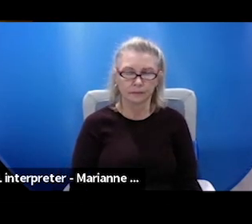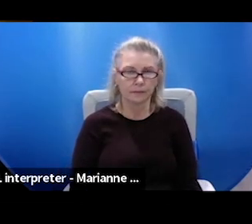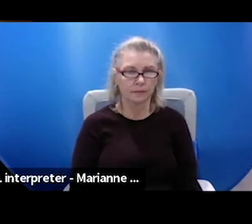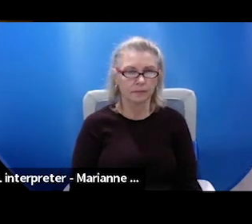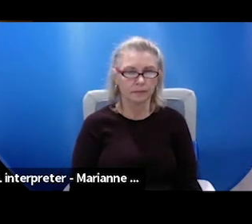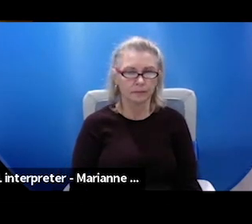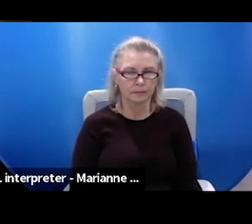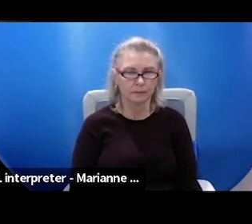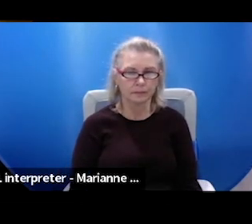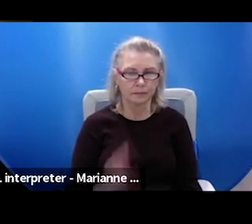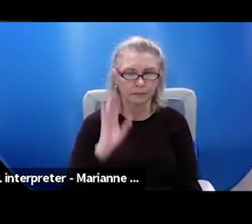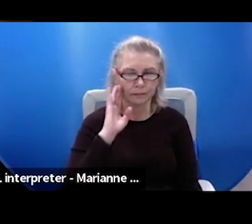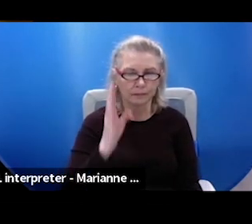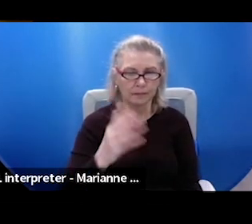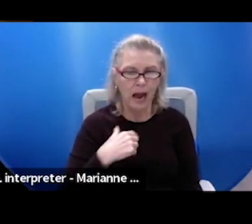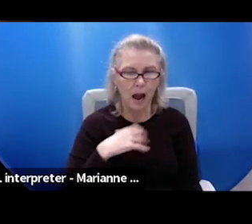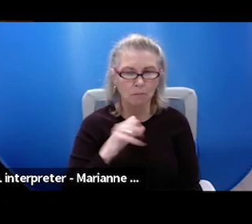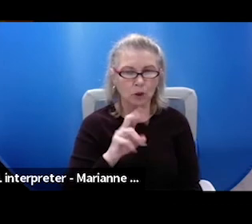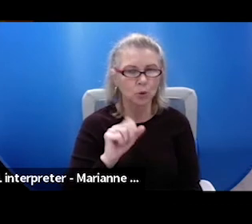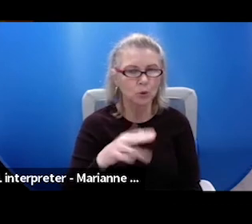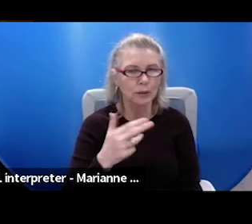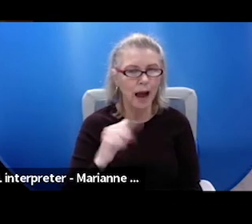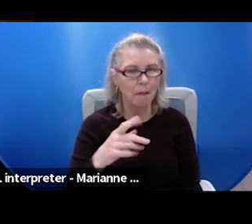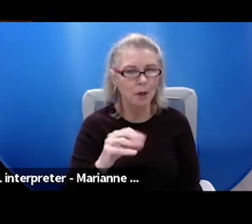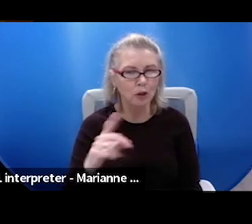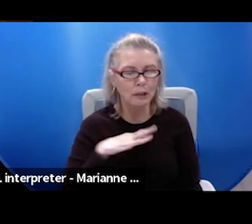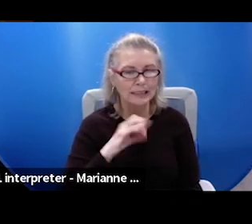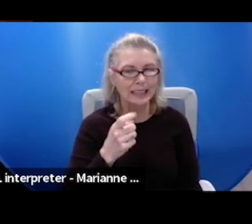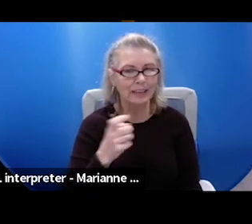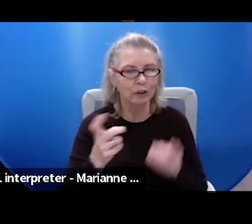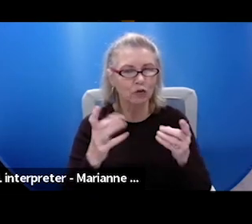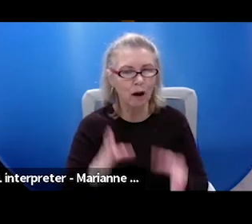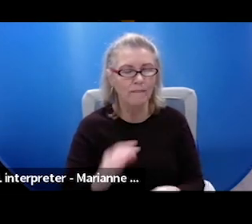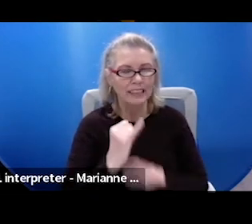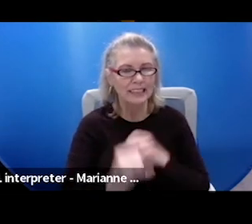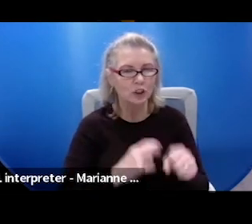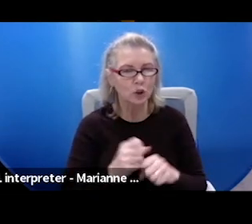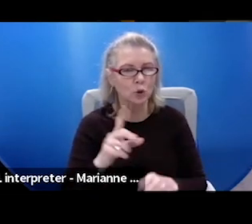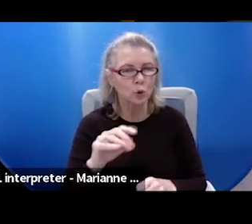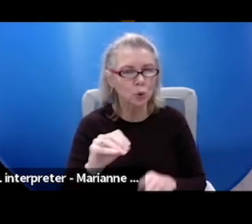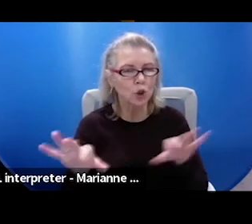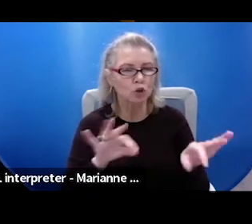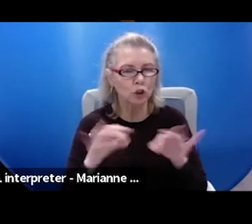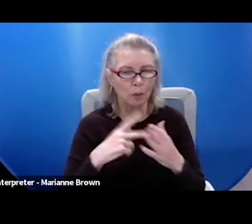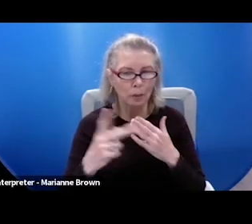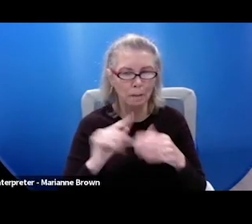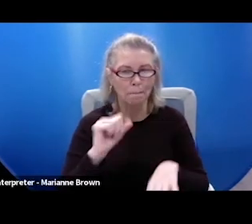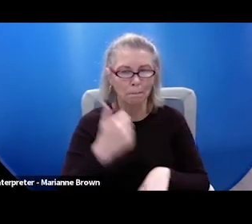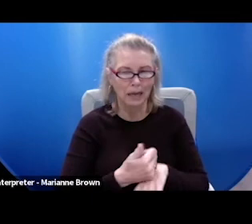Hi, I'm Susan Hapgood. I'm the Executive Director of the International Studio and Curatorial Program based in New York